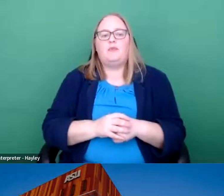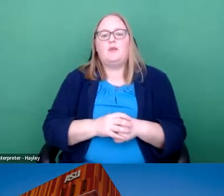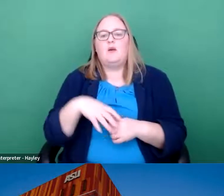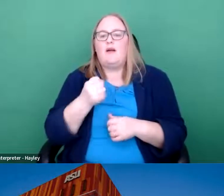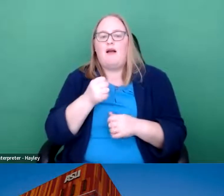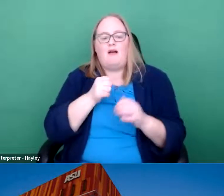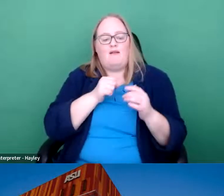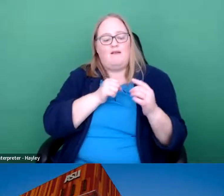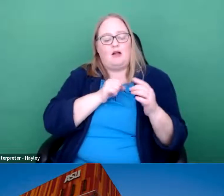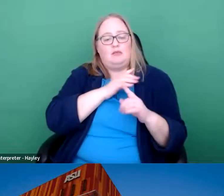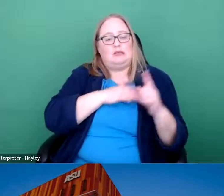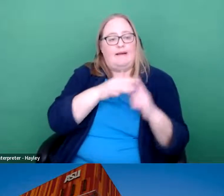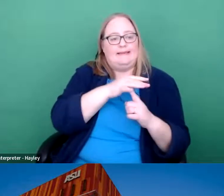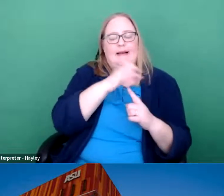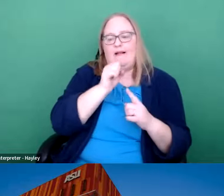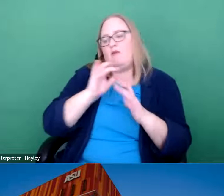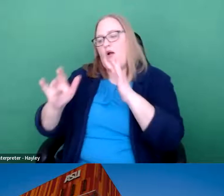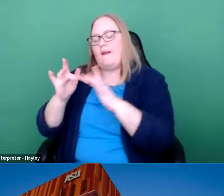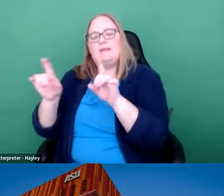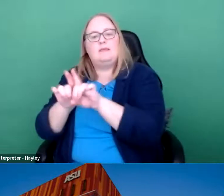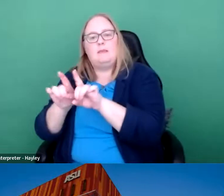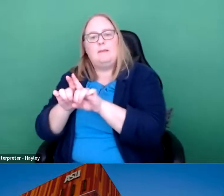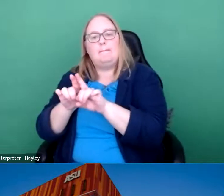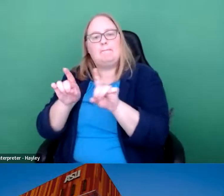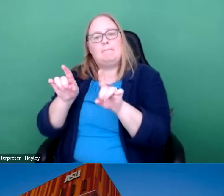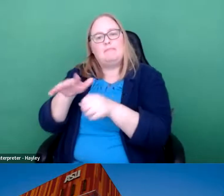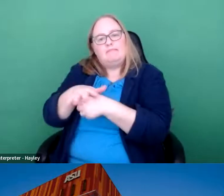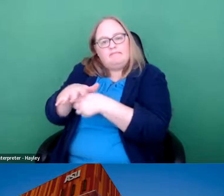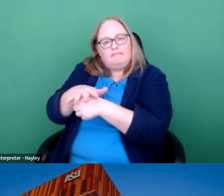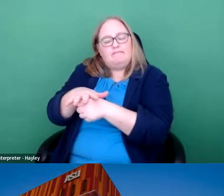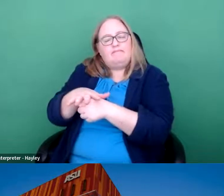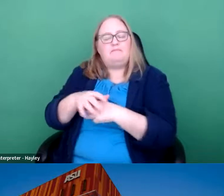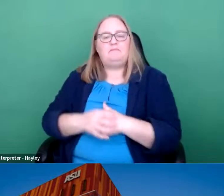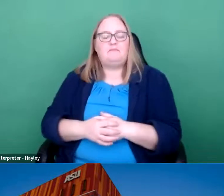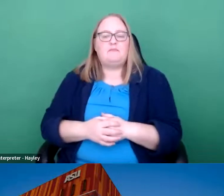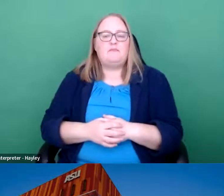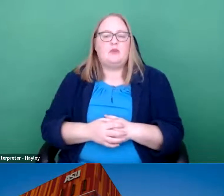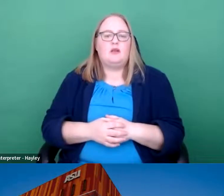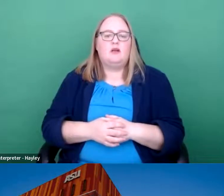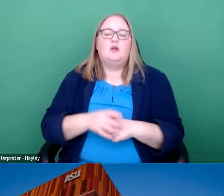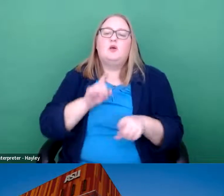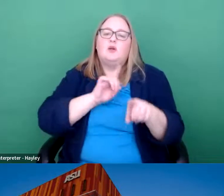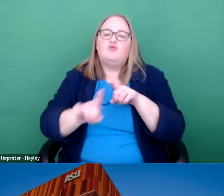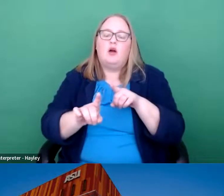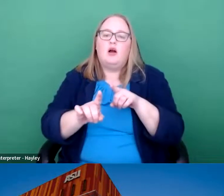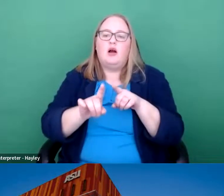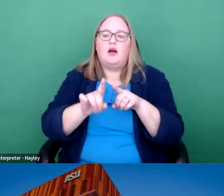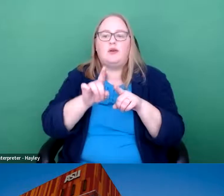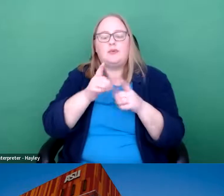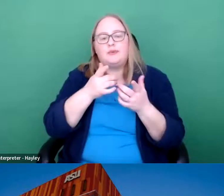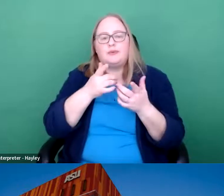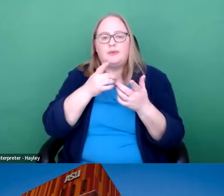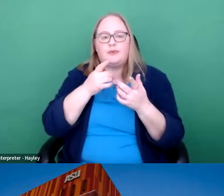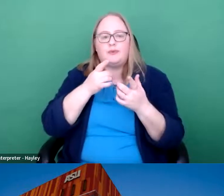space. And so I think if we try to tackle people who have cumulative disadvantages, to understand how